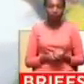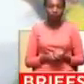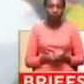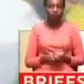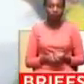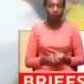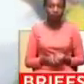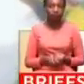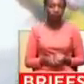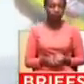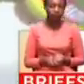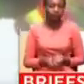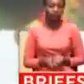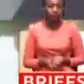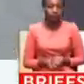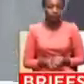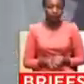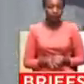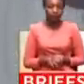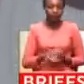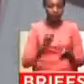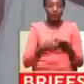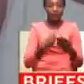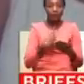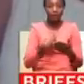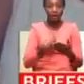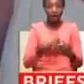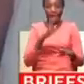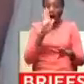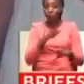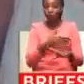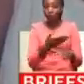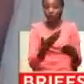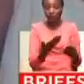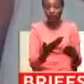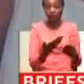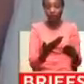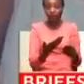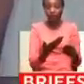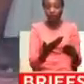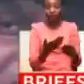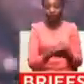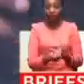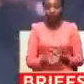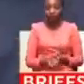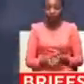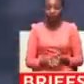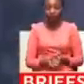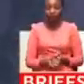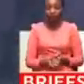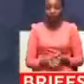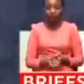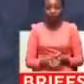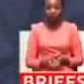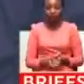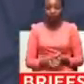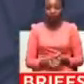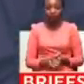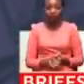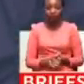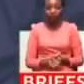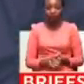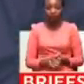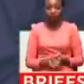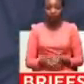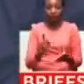they would often go to. I was writing behind the scenes for Convict Music for some time. And so because I